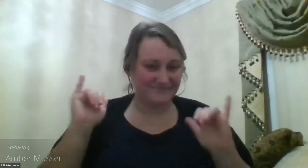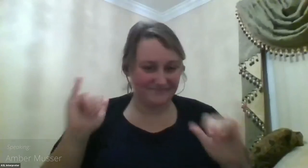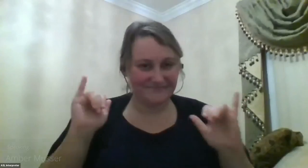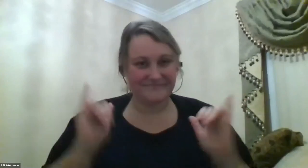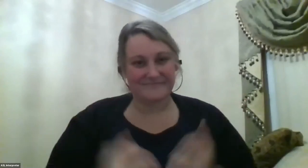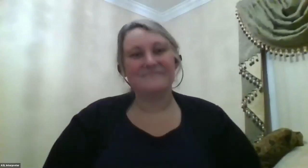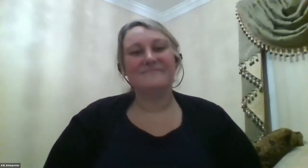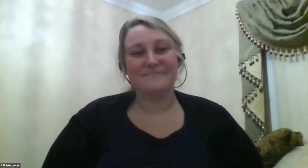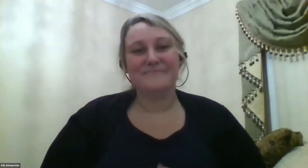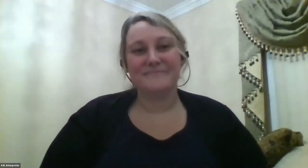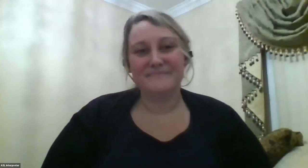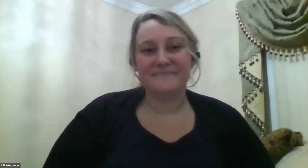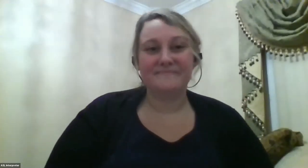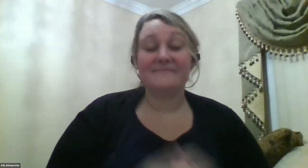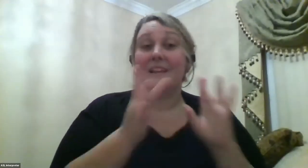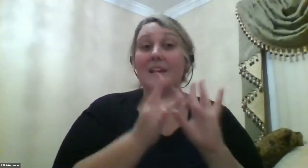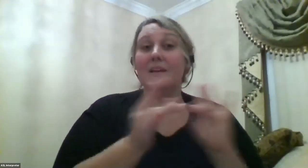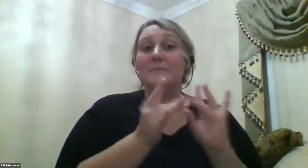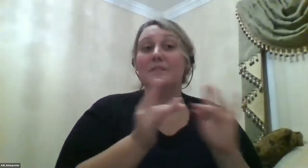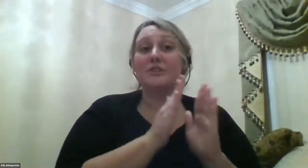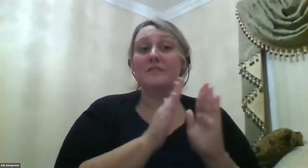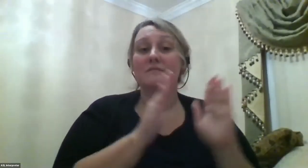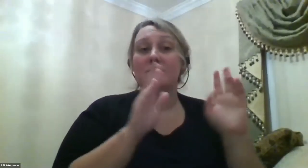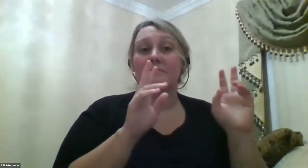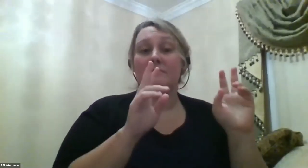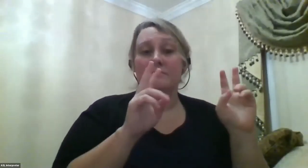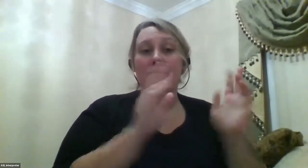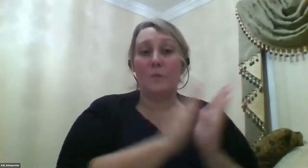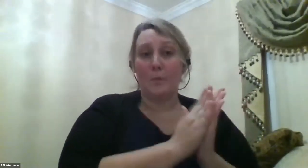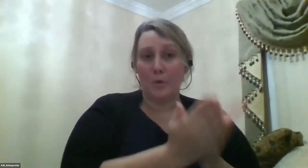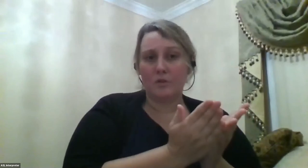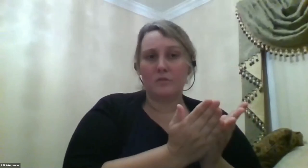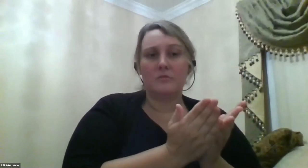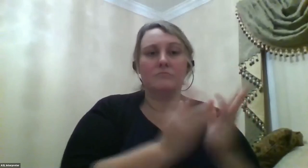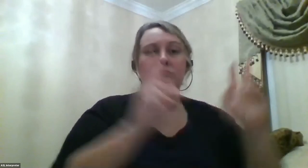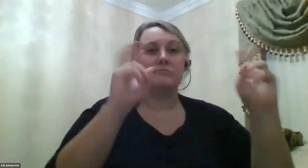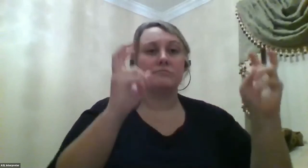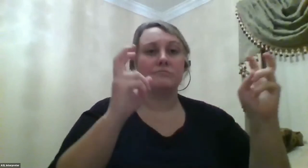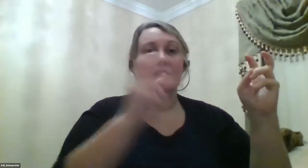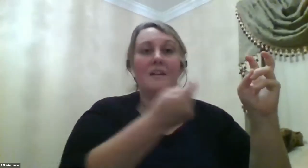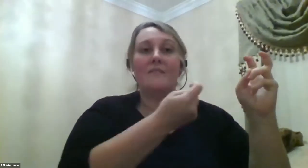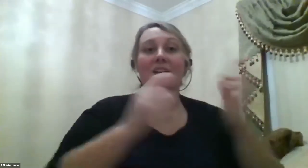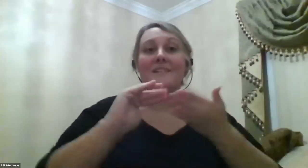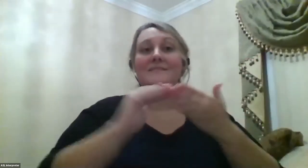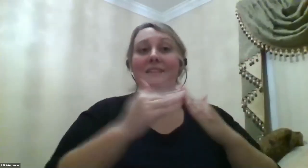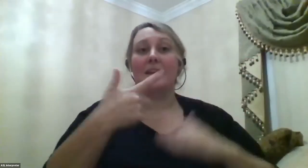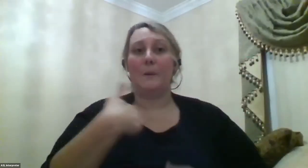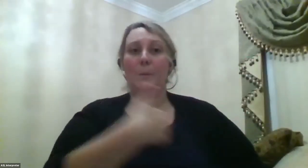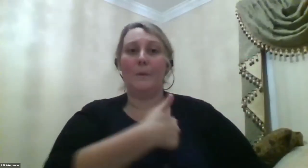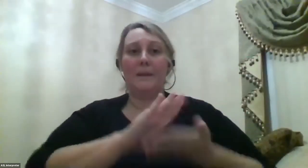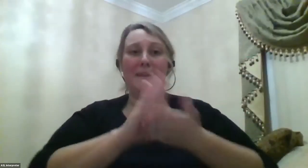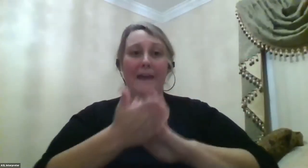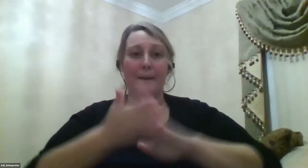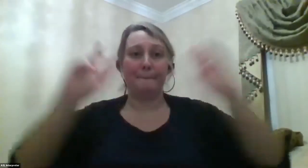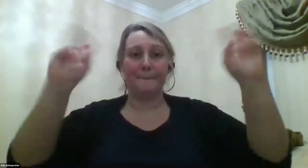mentioned, uh, The City We Became, which I was reading in this because, partially because it feels like a lot of the ways that you're talking about, uh,